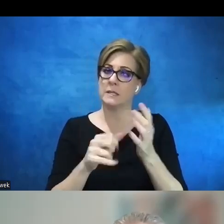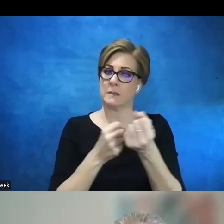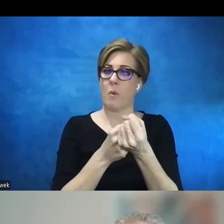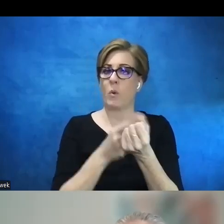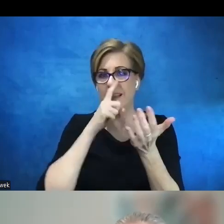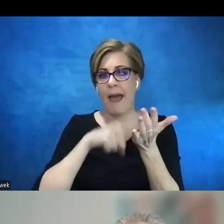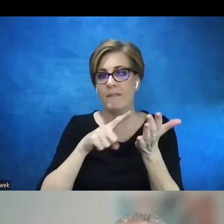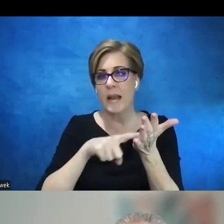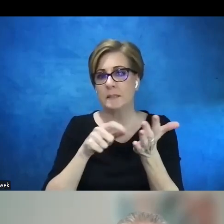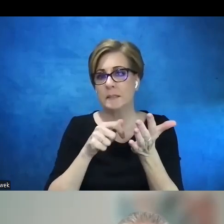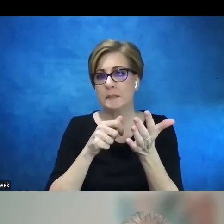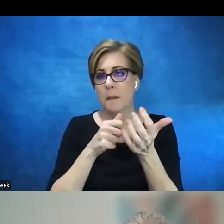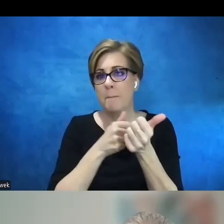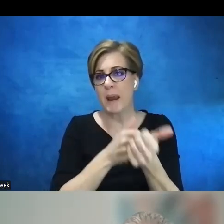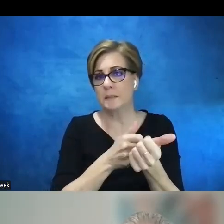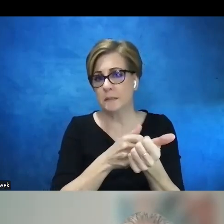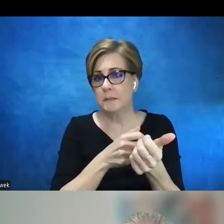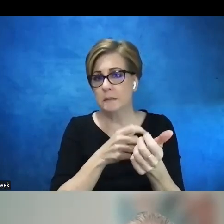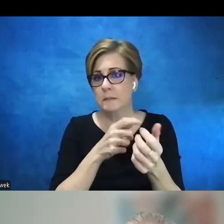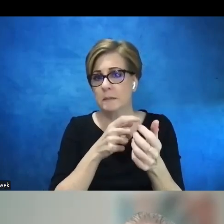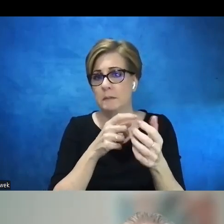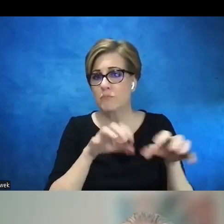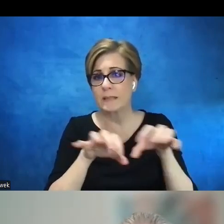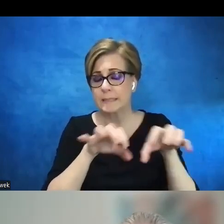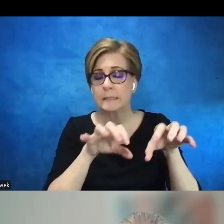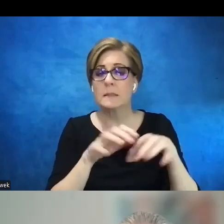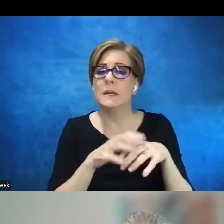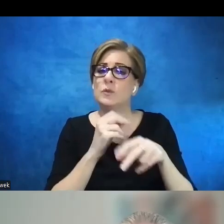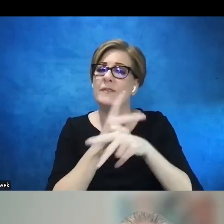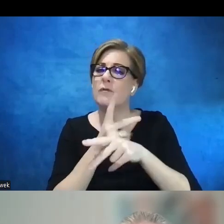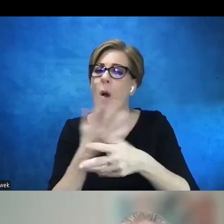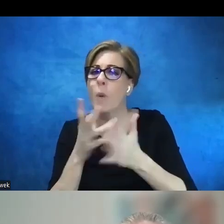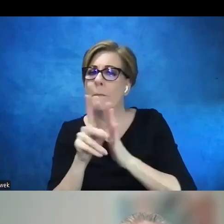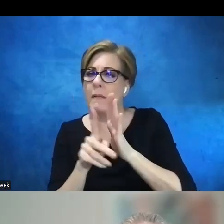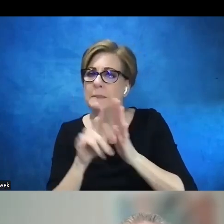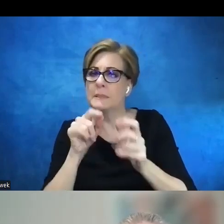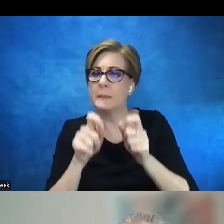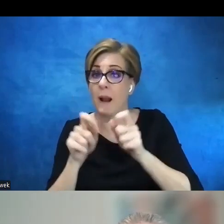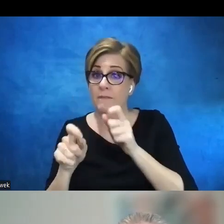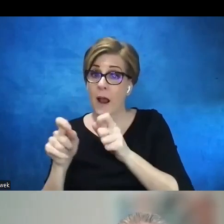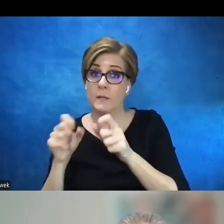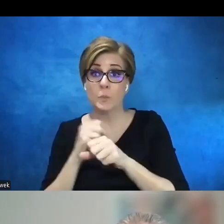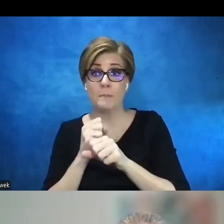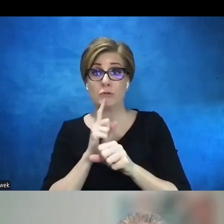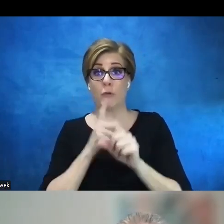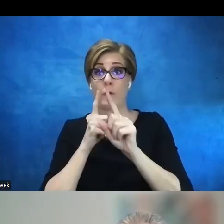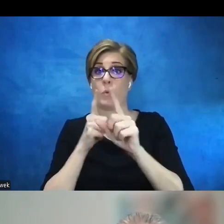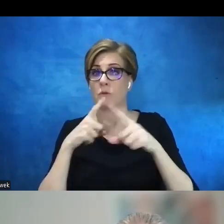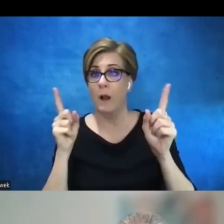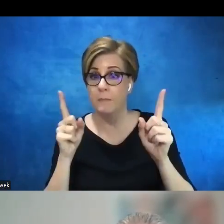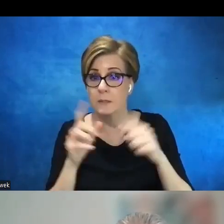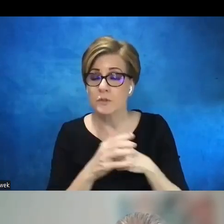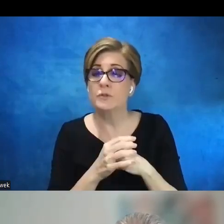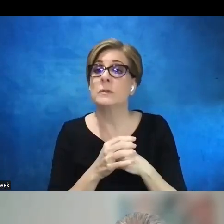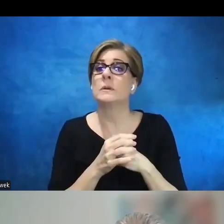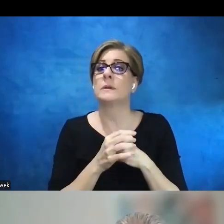pay attention to what statutes, regulations, policies need to be modified to accomplish our goals. The guide